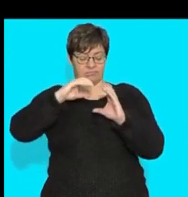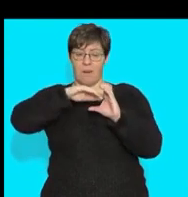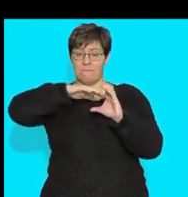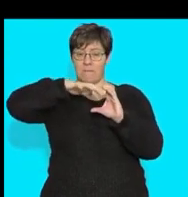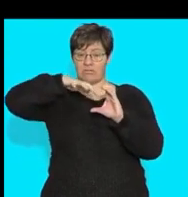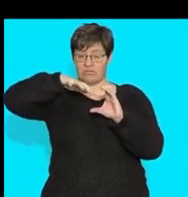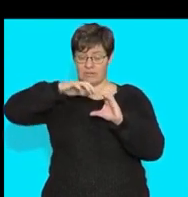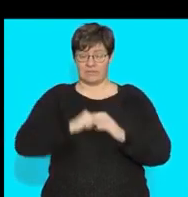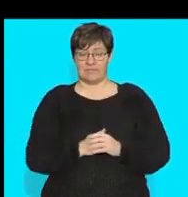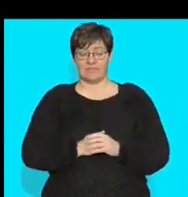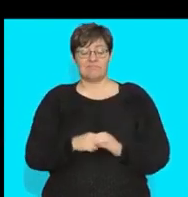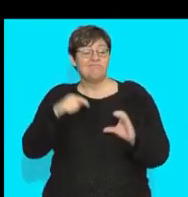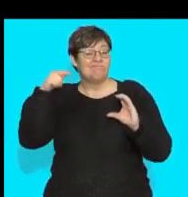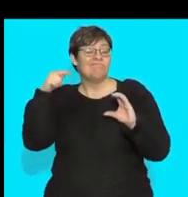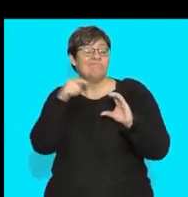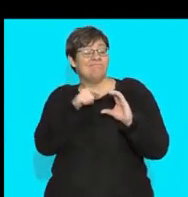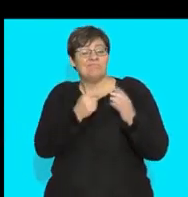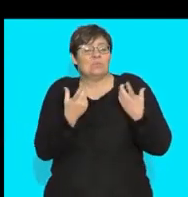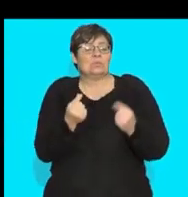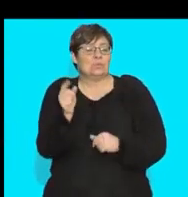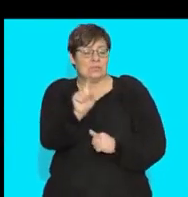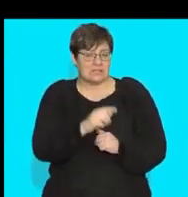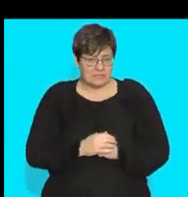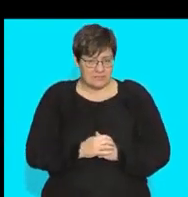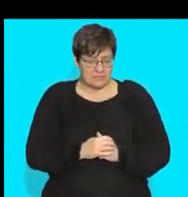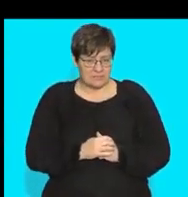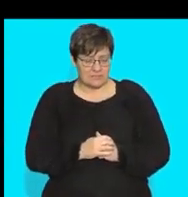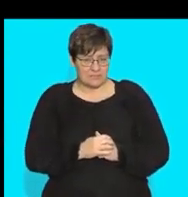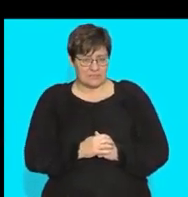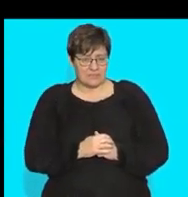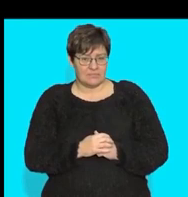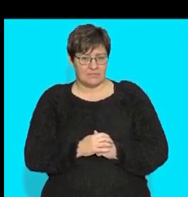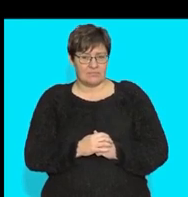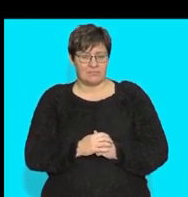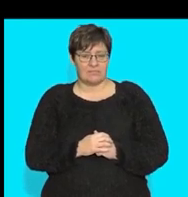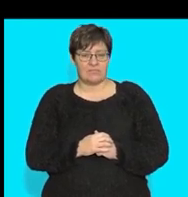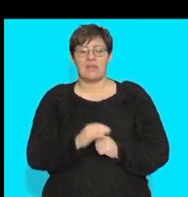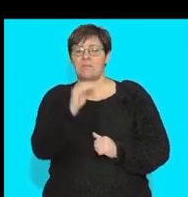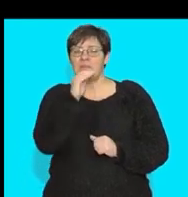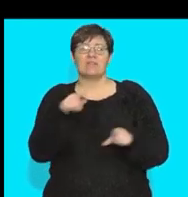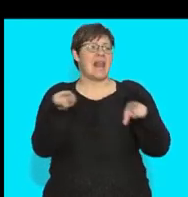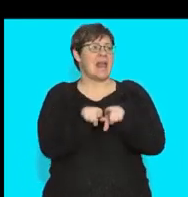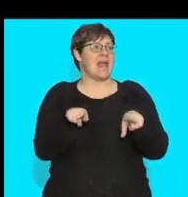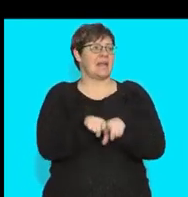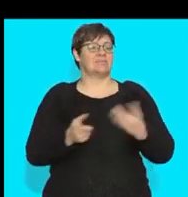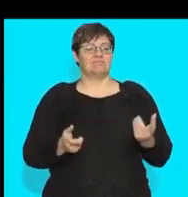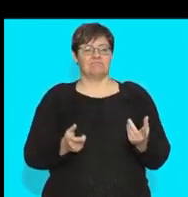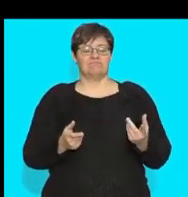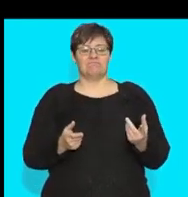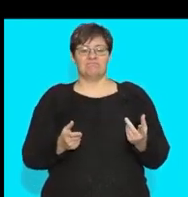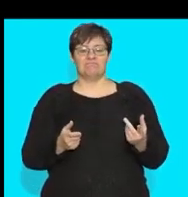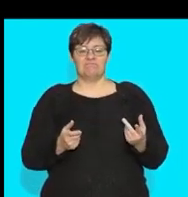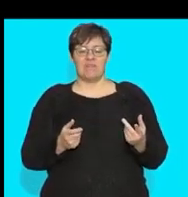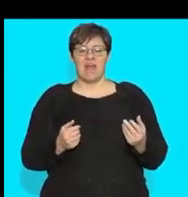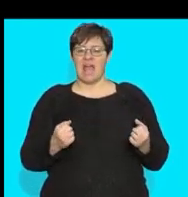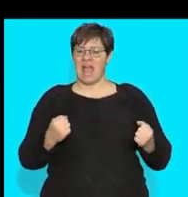mitochondria. But what the mitochondria does here, guys, it's the powerhouse of the cell.